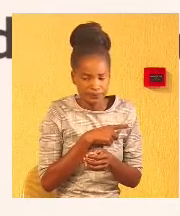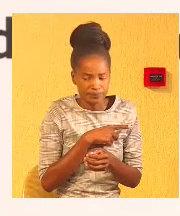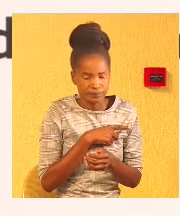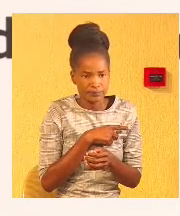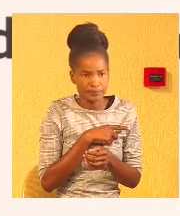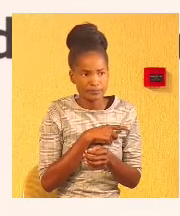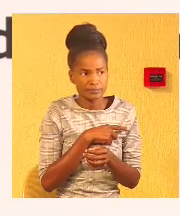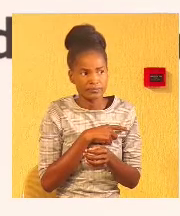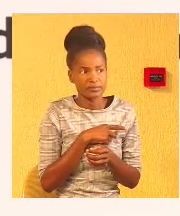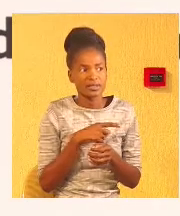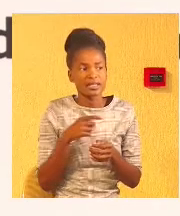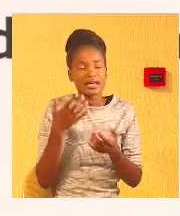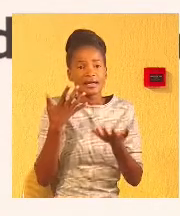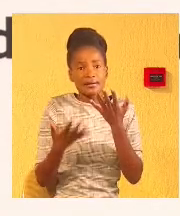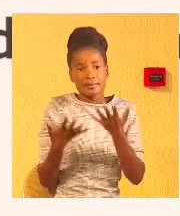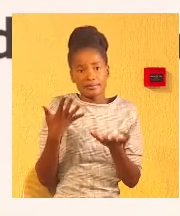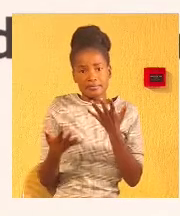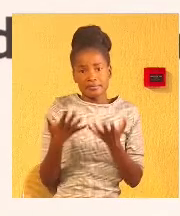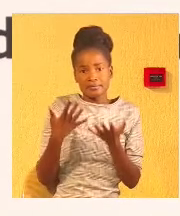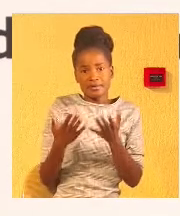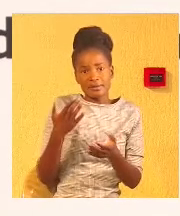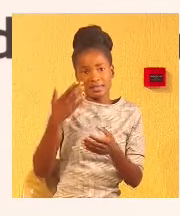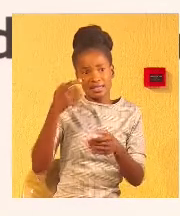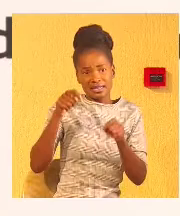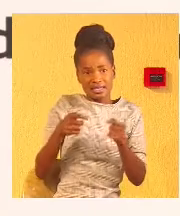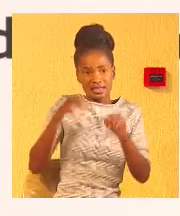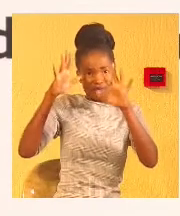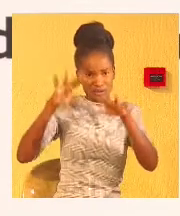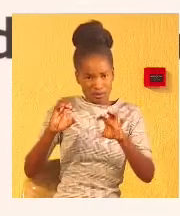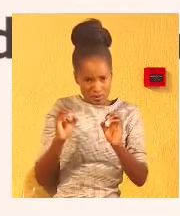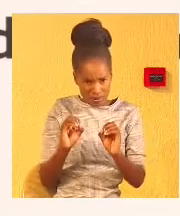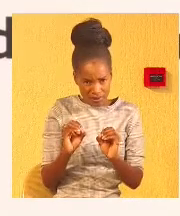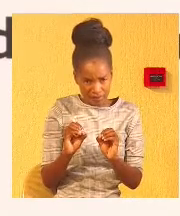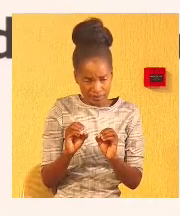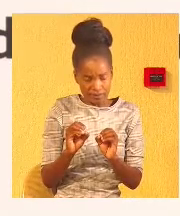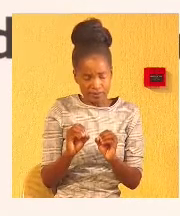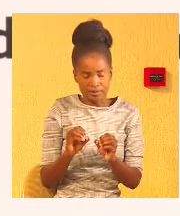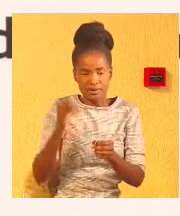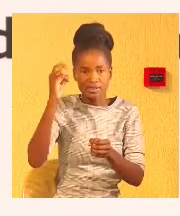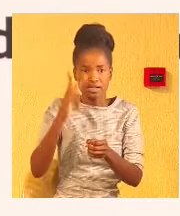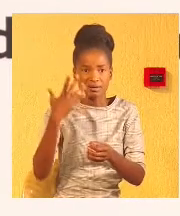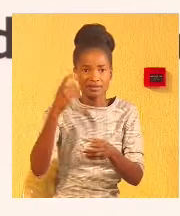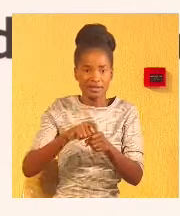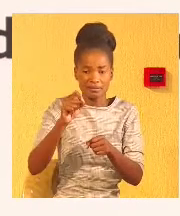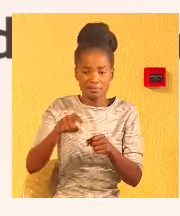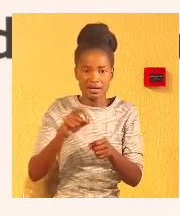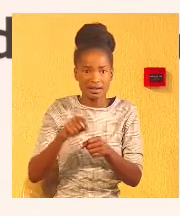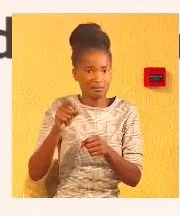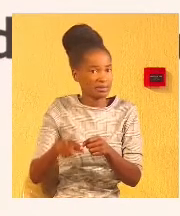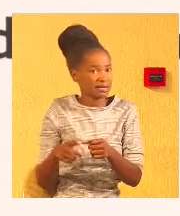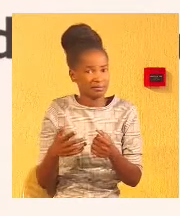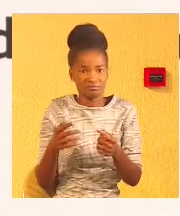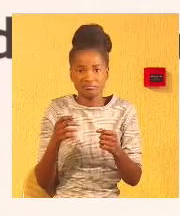the production system or in the value chain, either by a natural